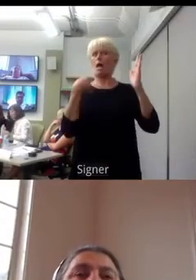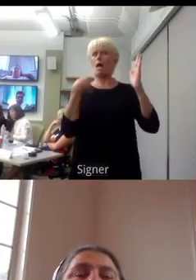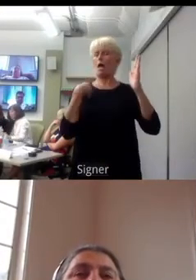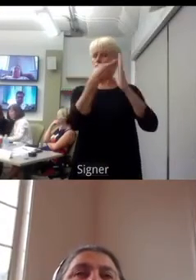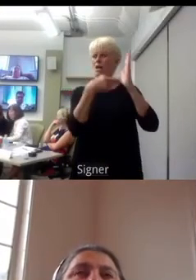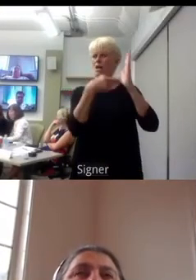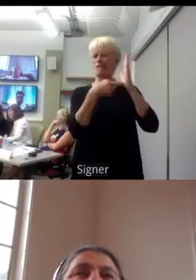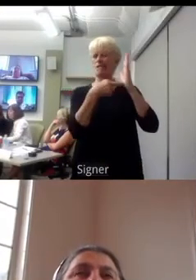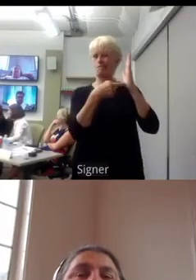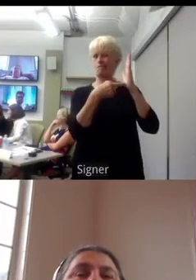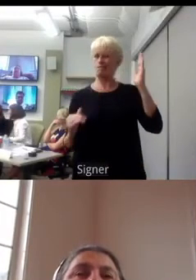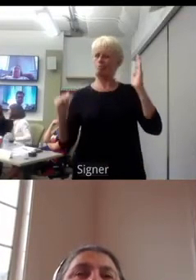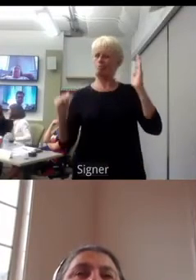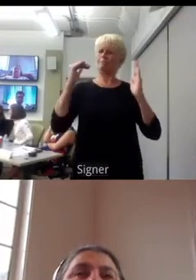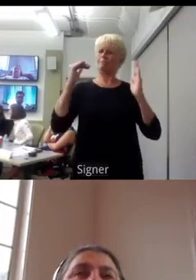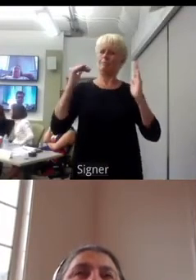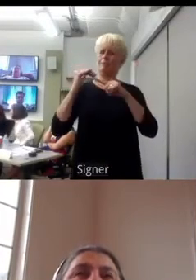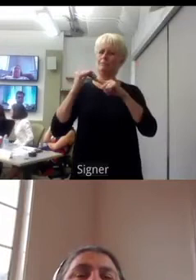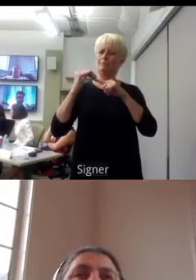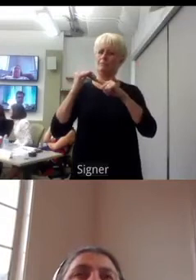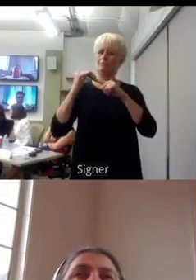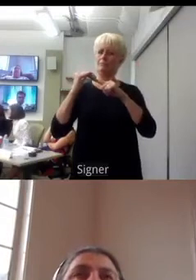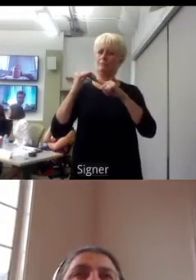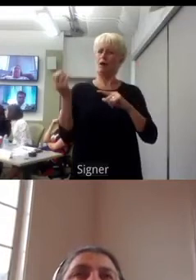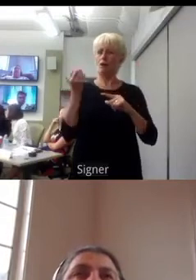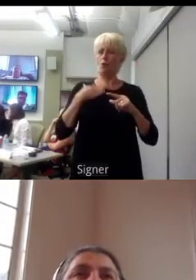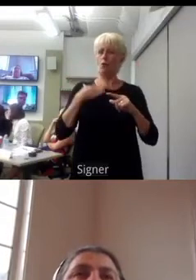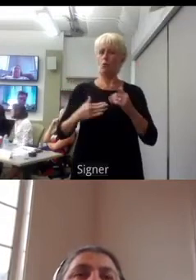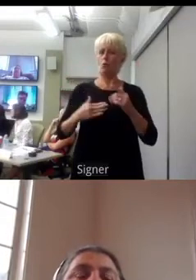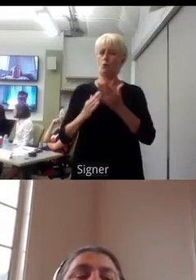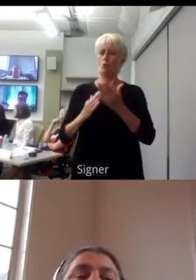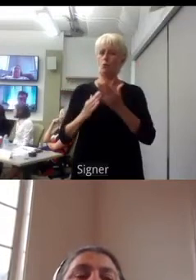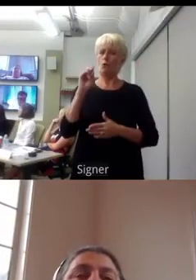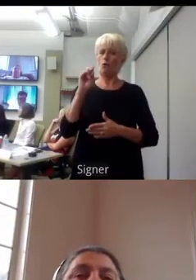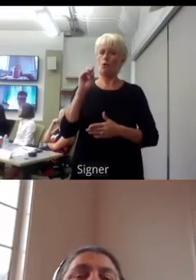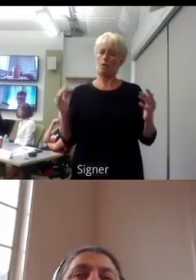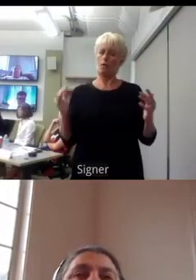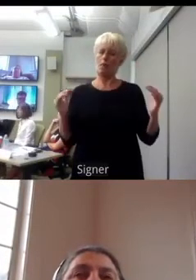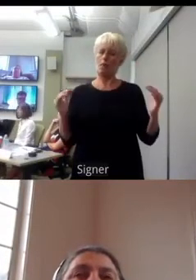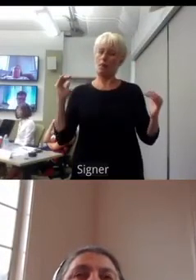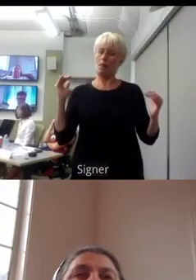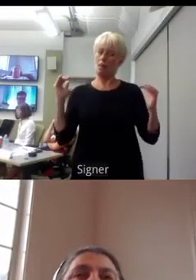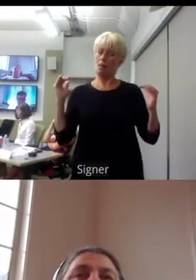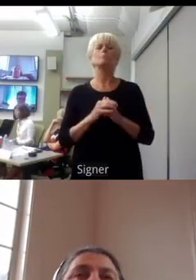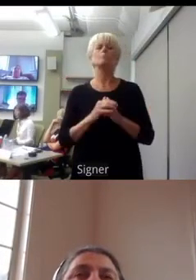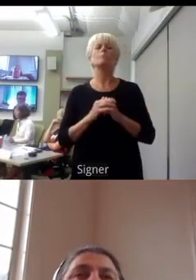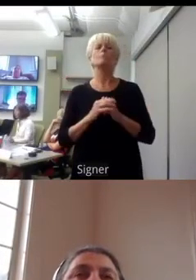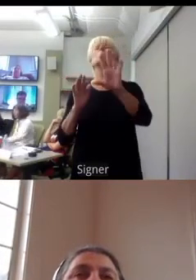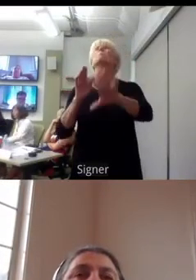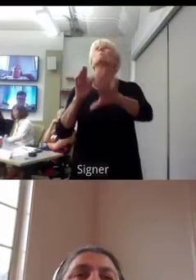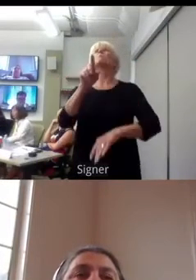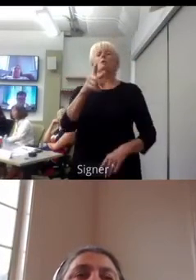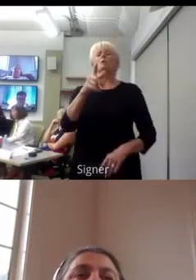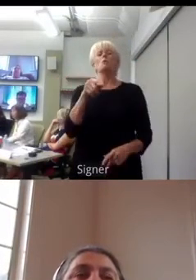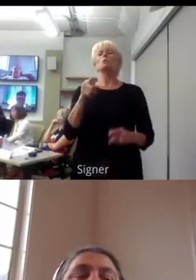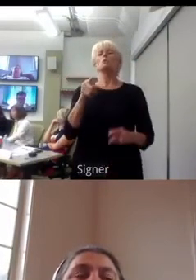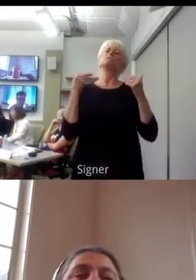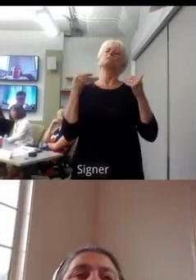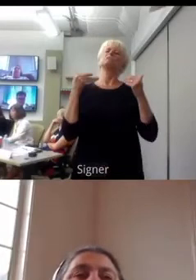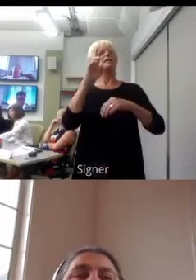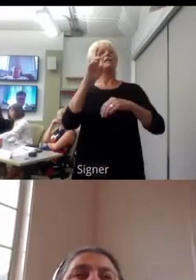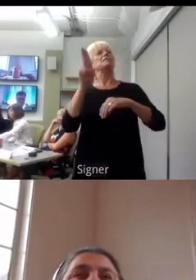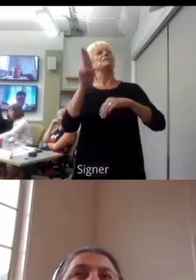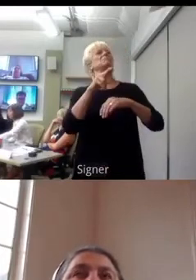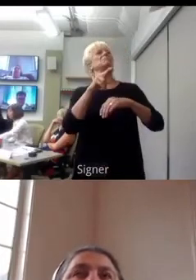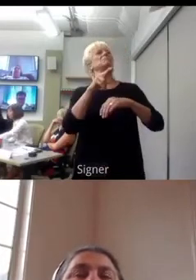Rights Code's asking us to achieve. So if you were designing a new standard for nationally, would you pick and choose from